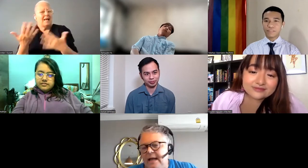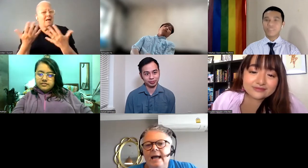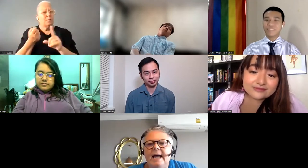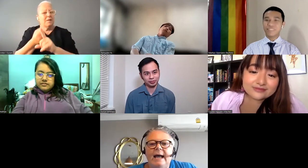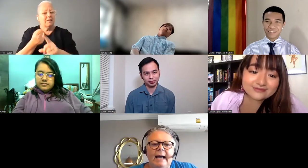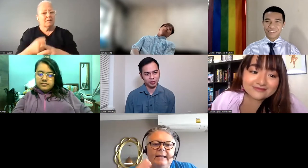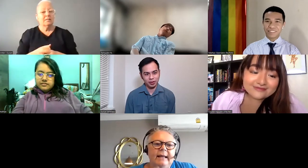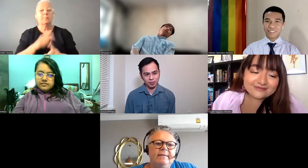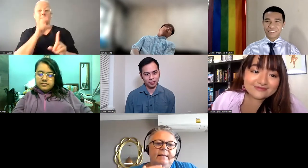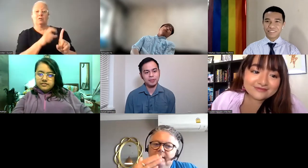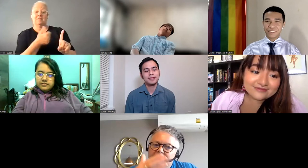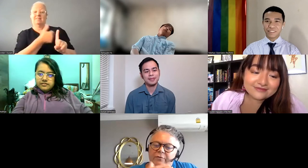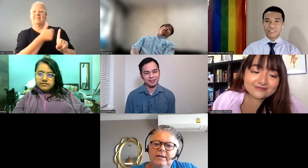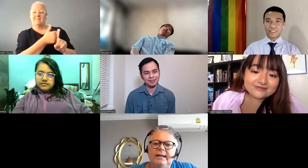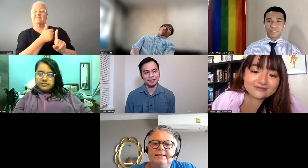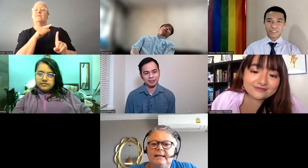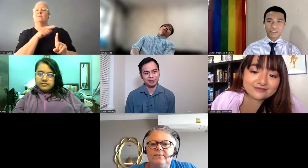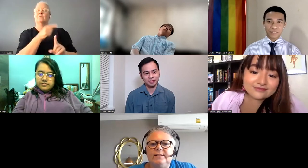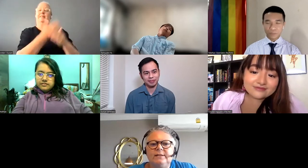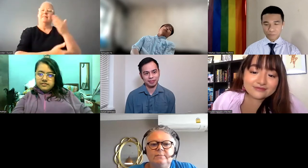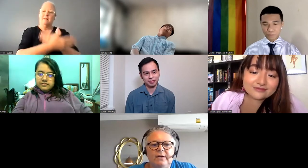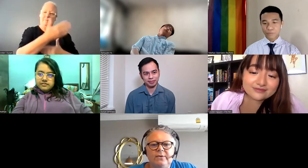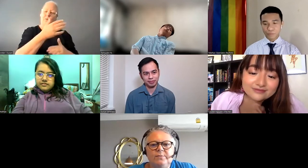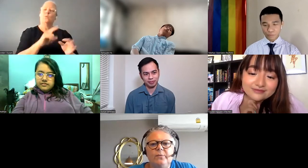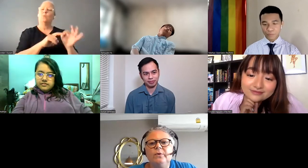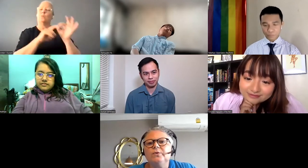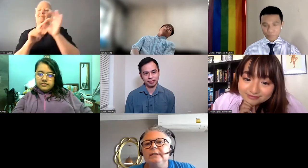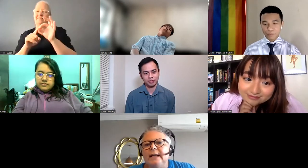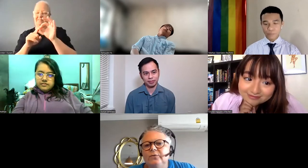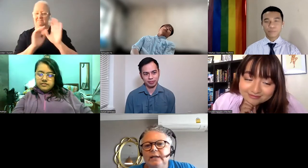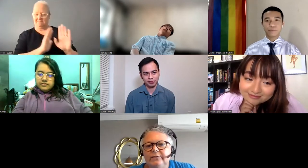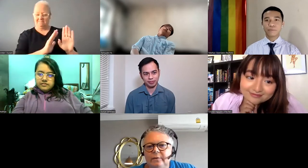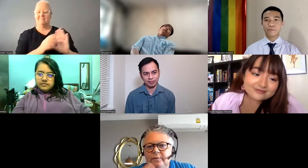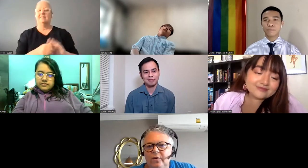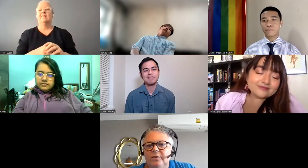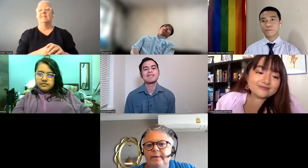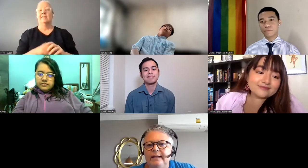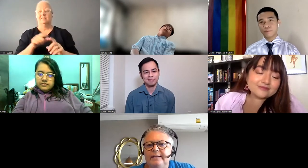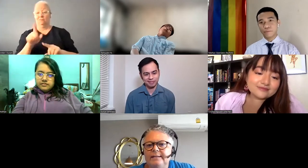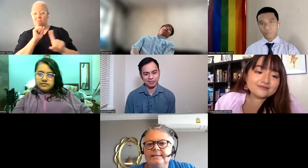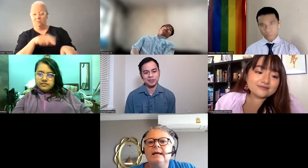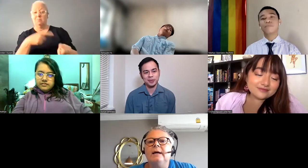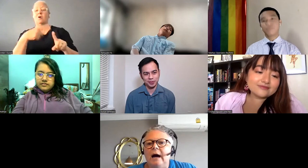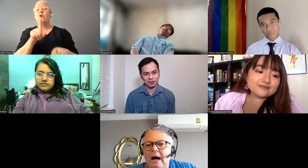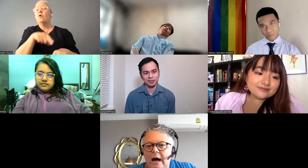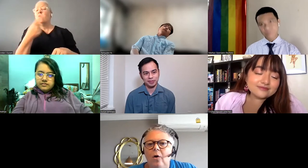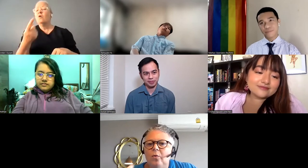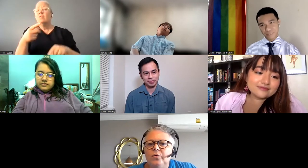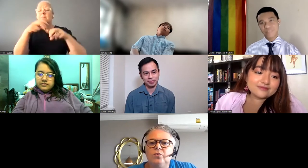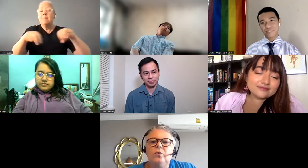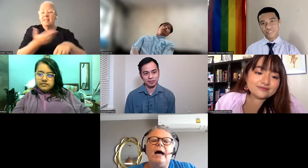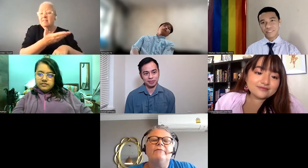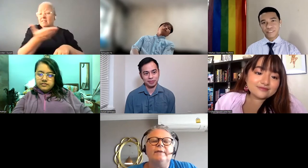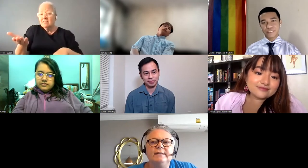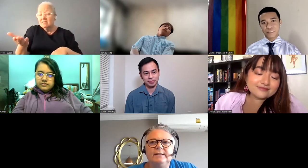person. And then if you can answer that question, Marcus, but we also would like to hear from the other panelists how